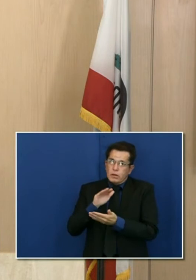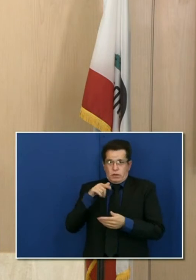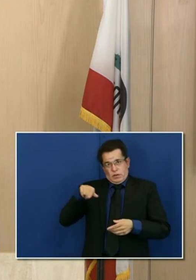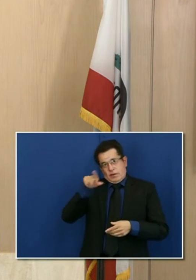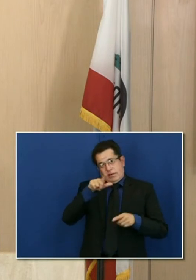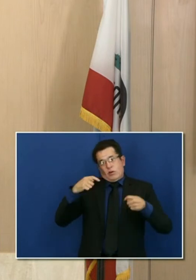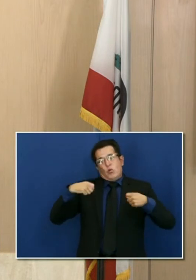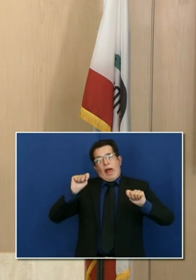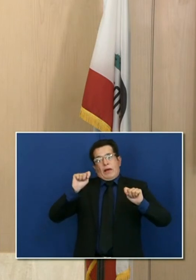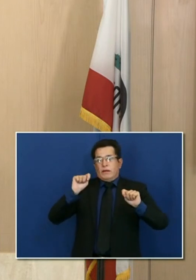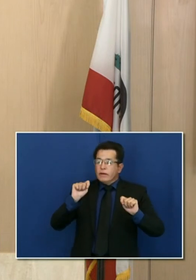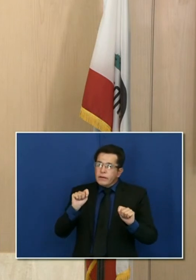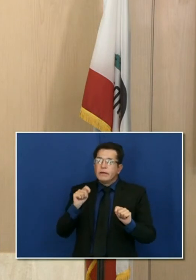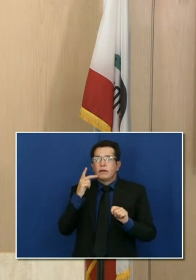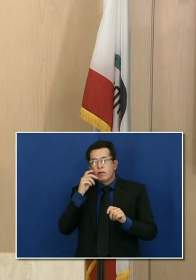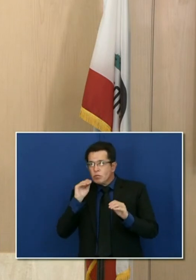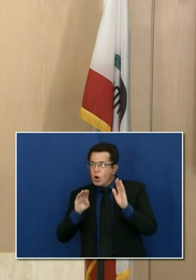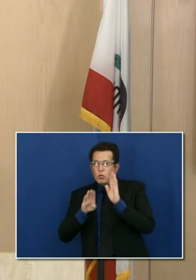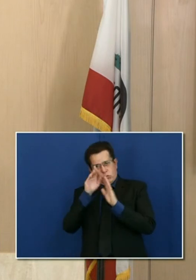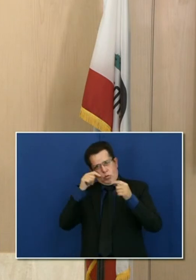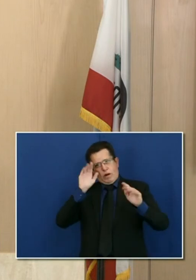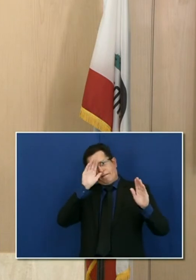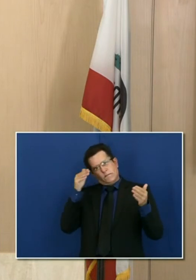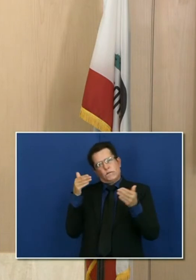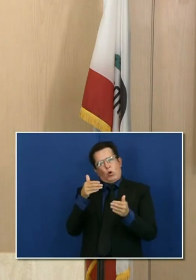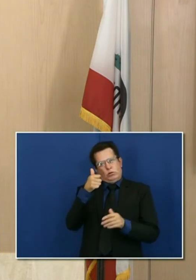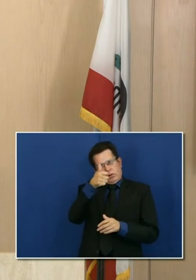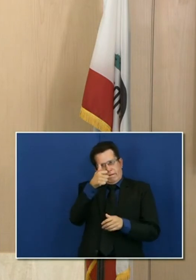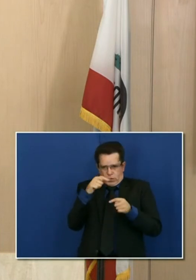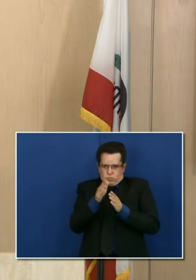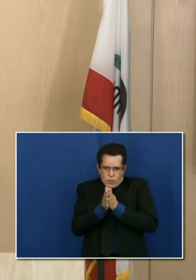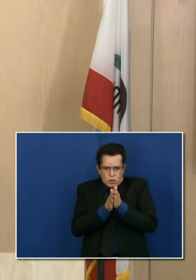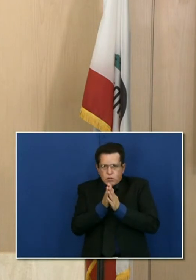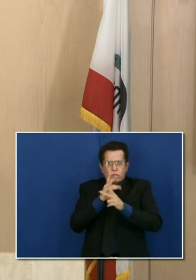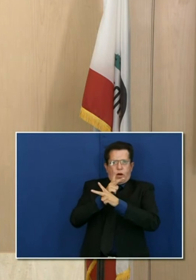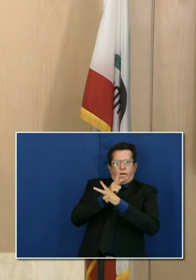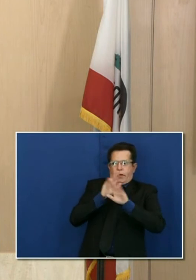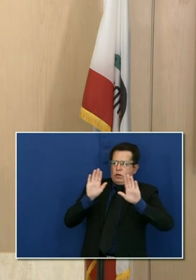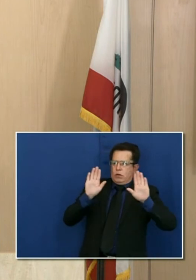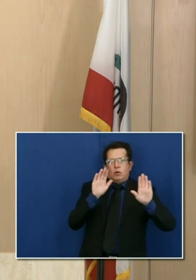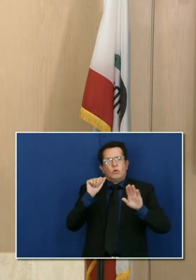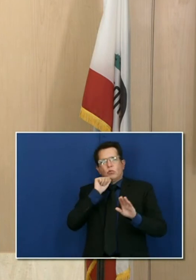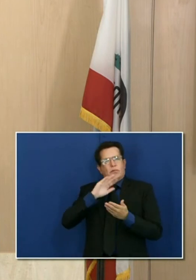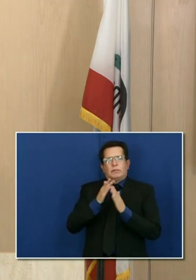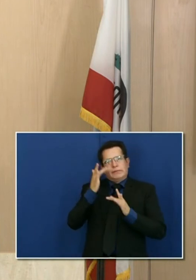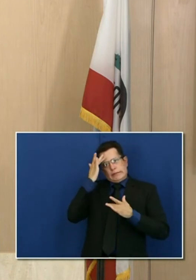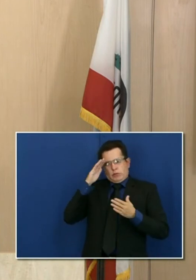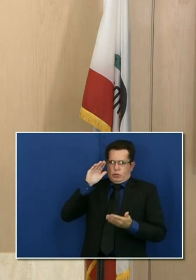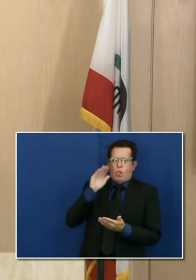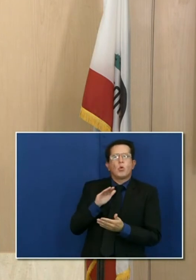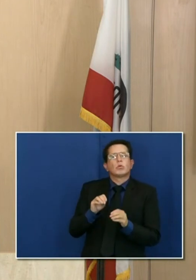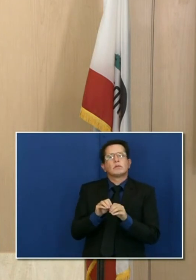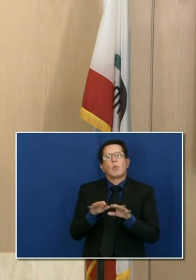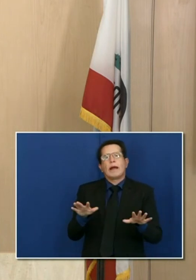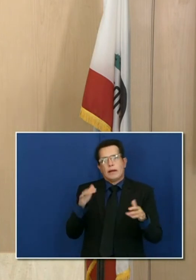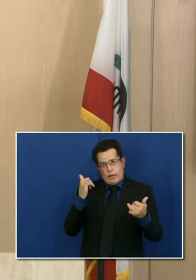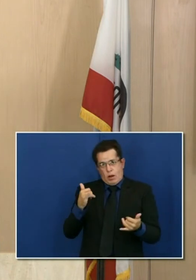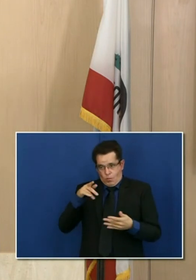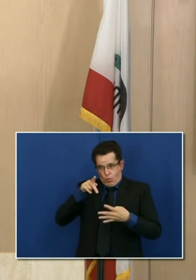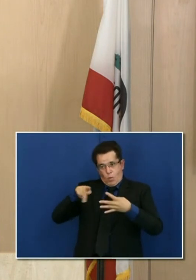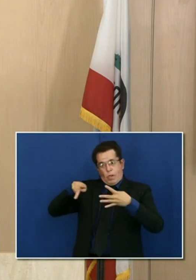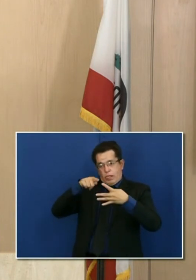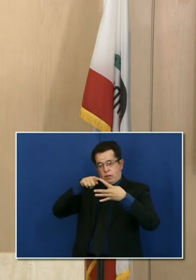to recommit and refocus in an effort to try and slow the spread. Now is the time as we move into the purple tier and the